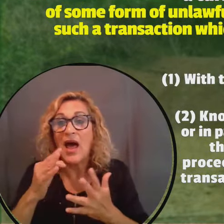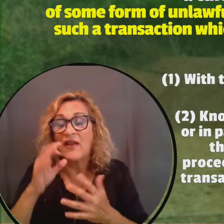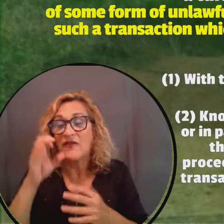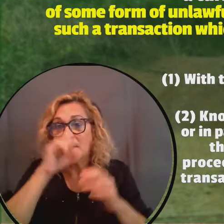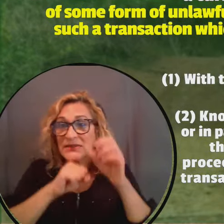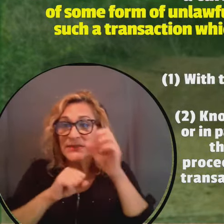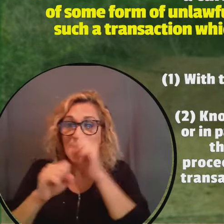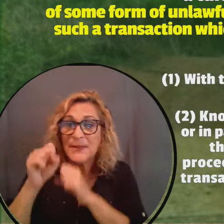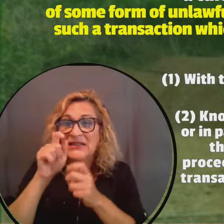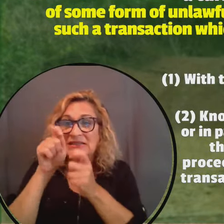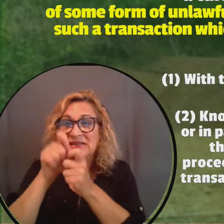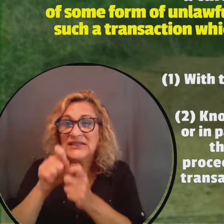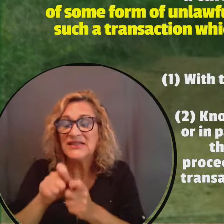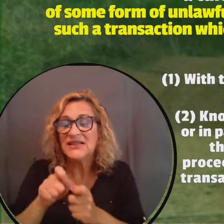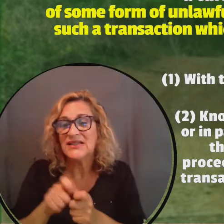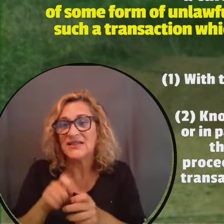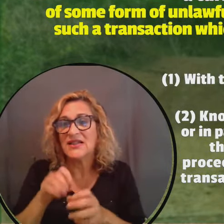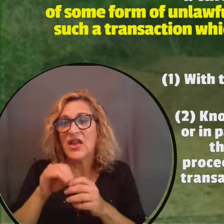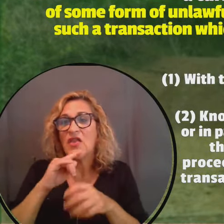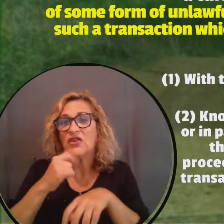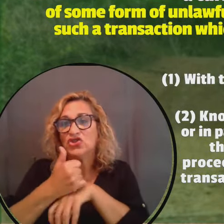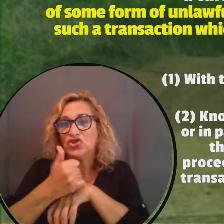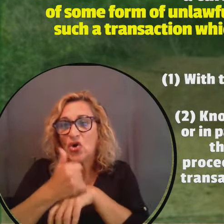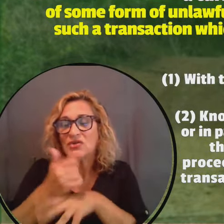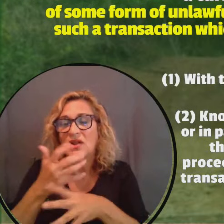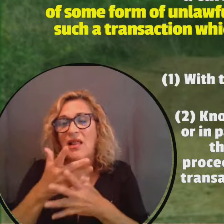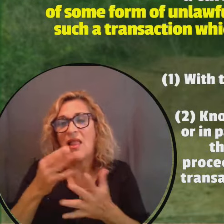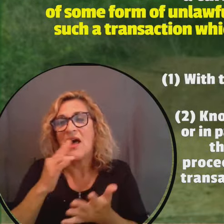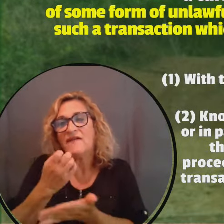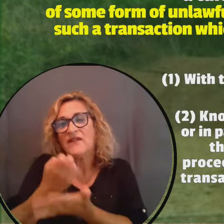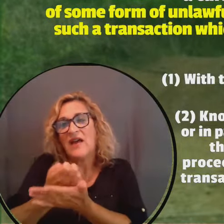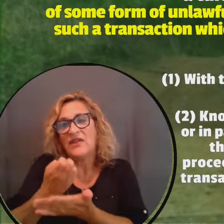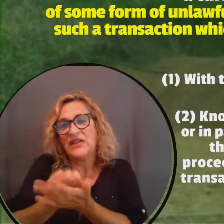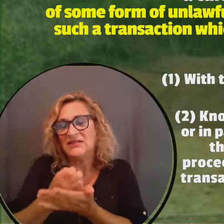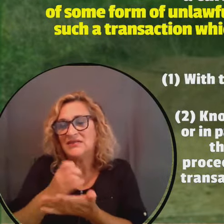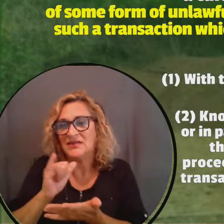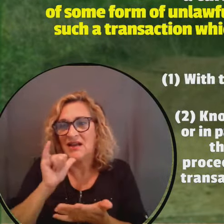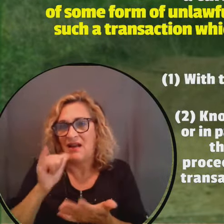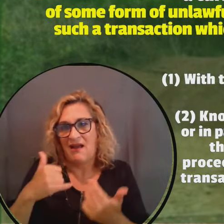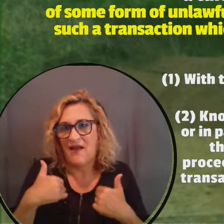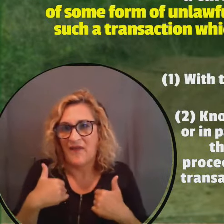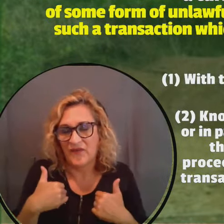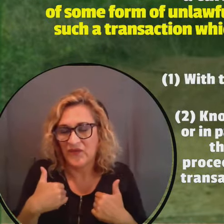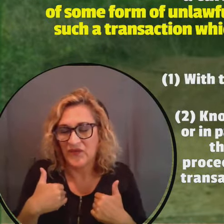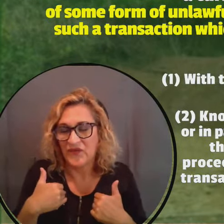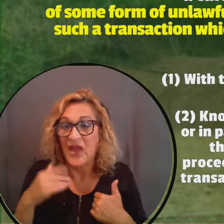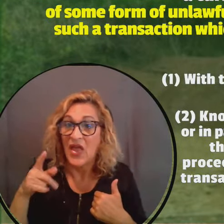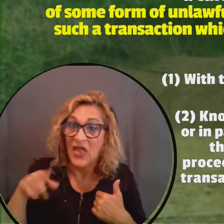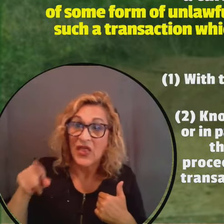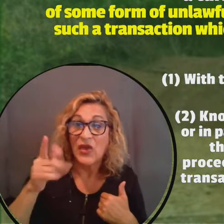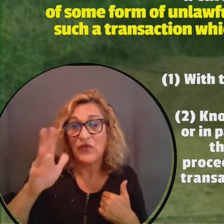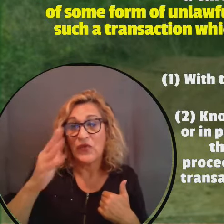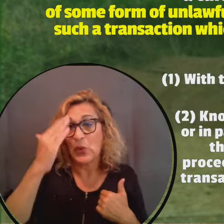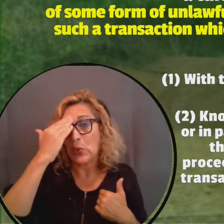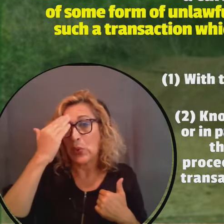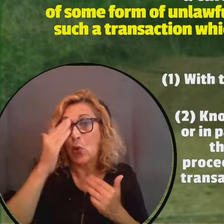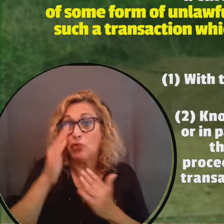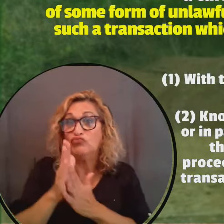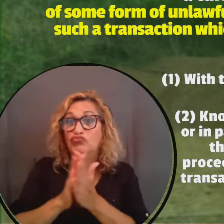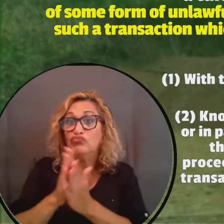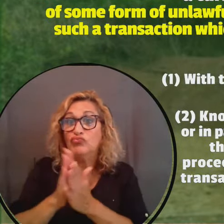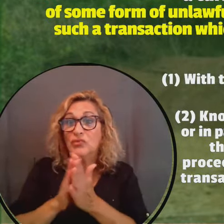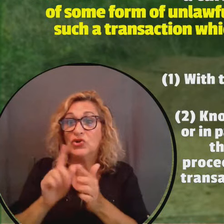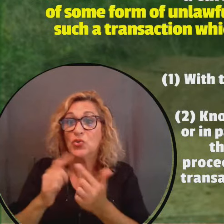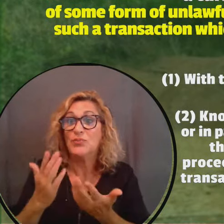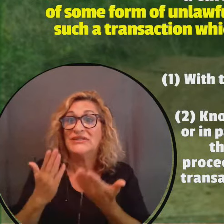a lot of missing pieces, a lot of evidence that they simply do not have that they would be, you know, they would be eager to present at the